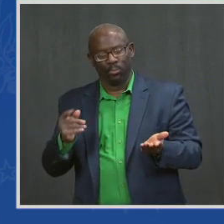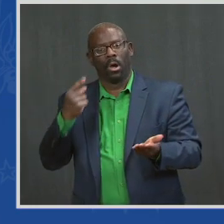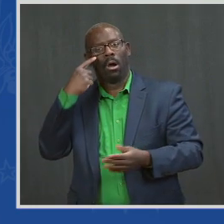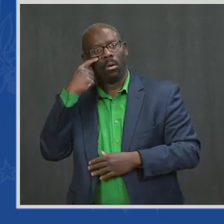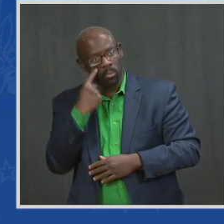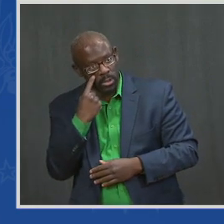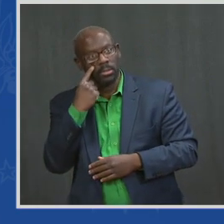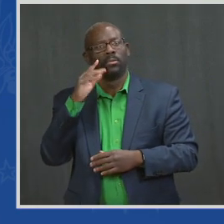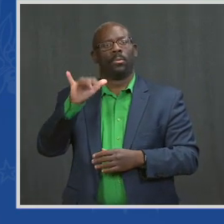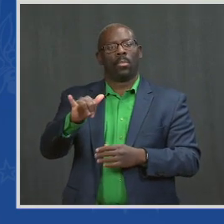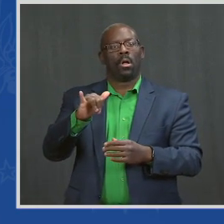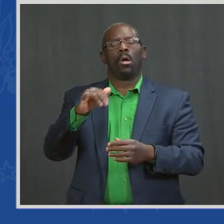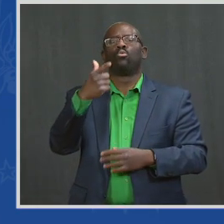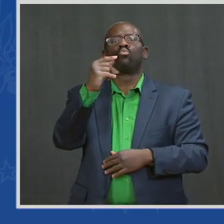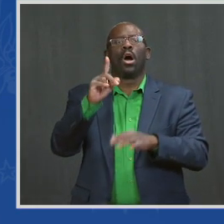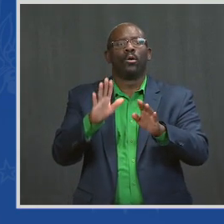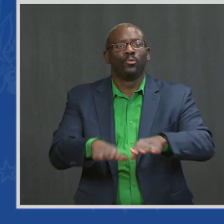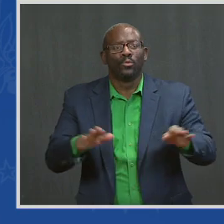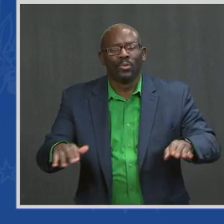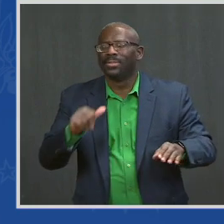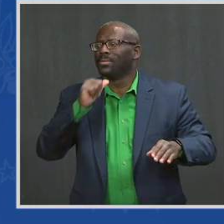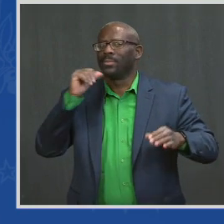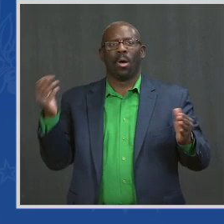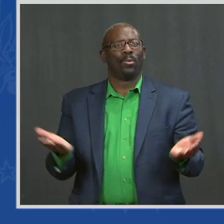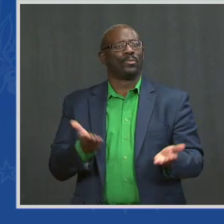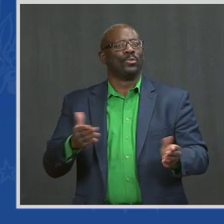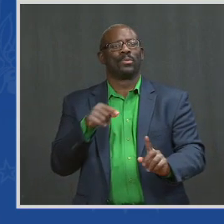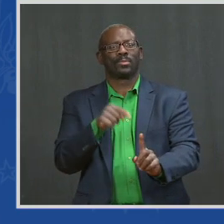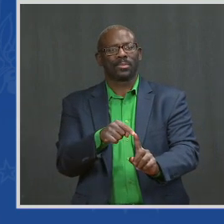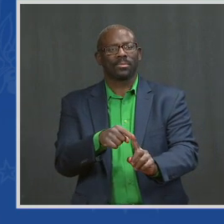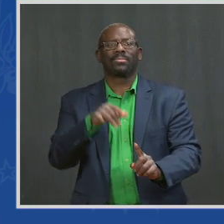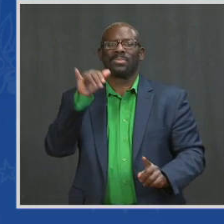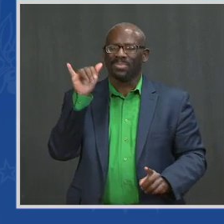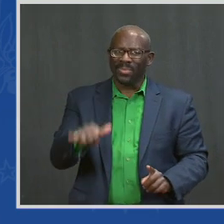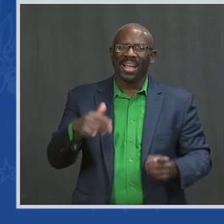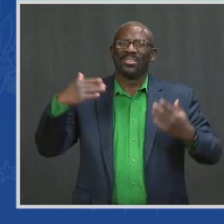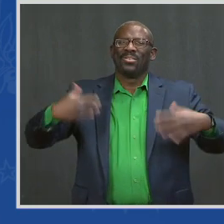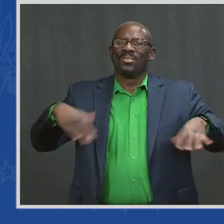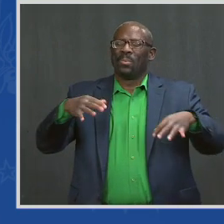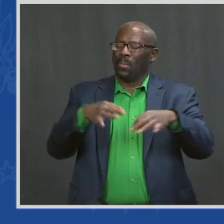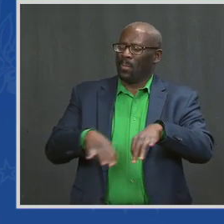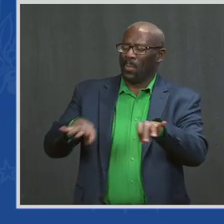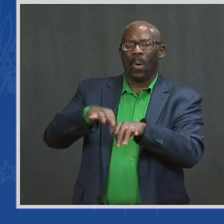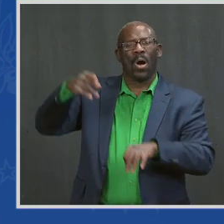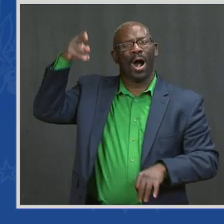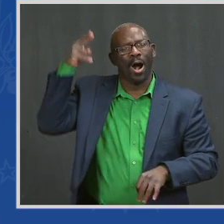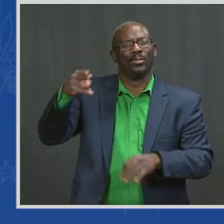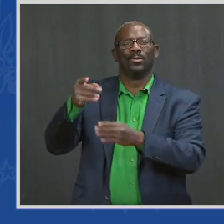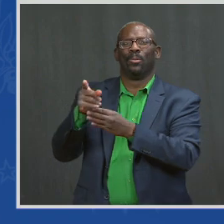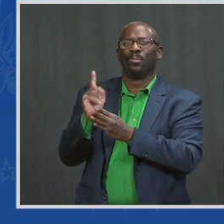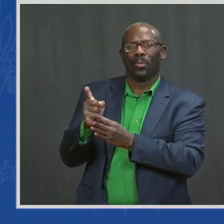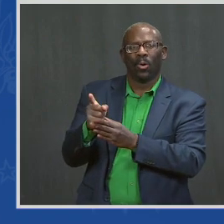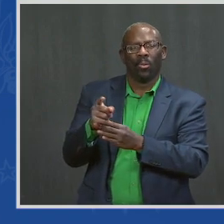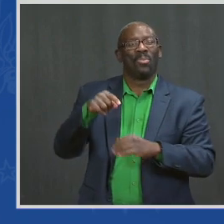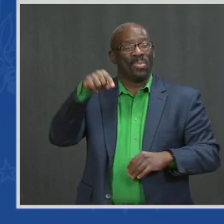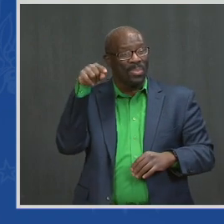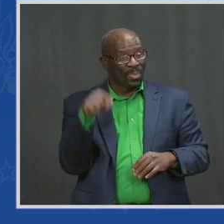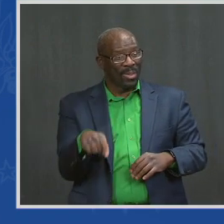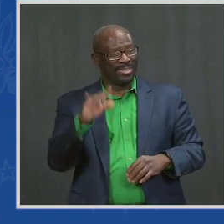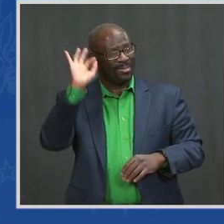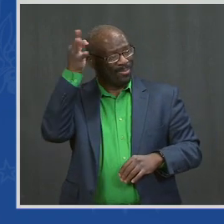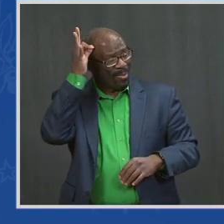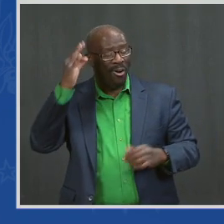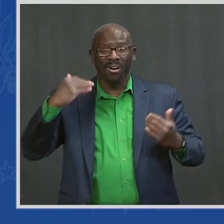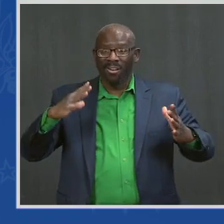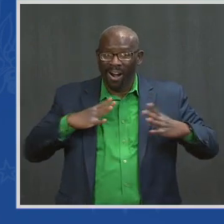really important moment in our history. By making Juneteenth a federal holiday, all Americans can